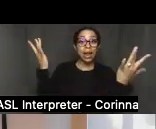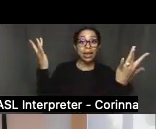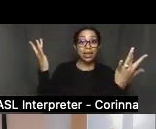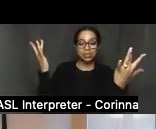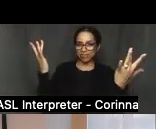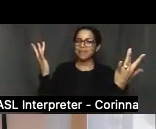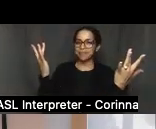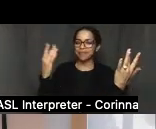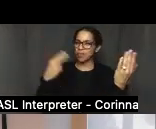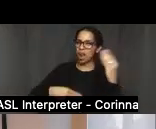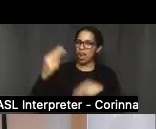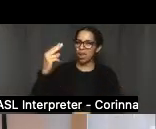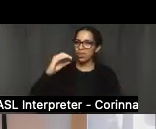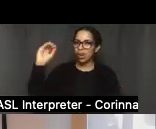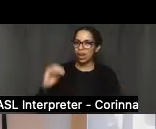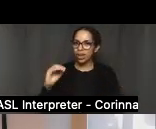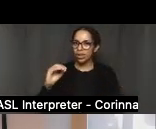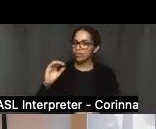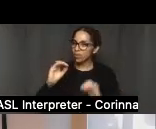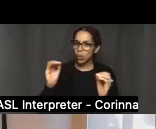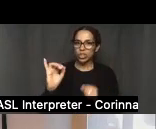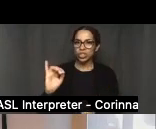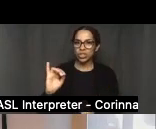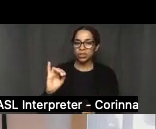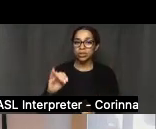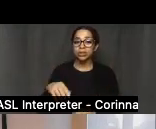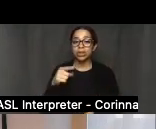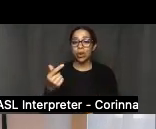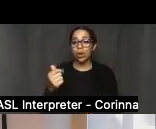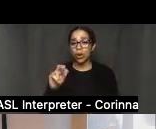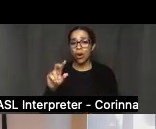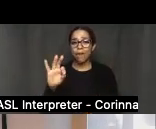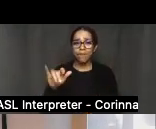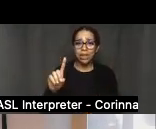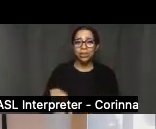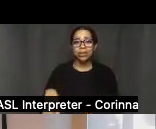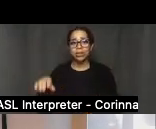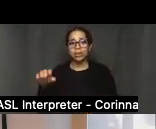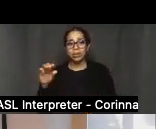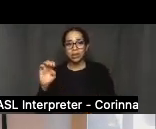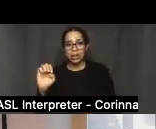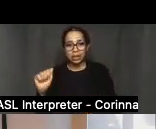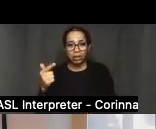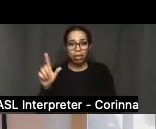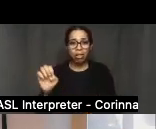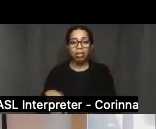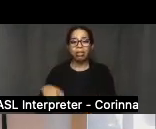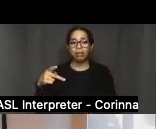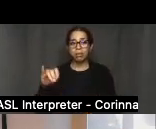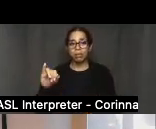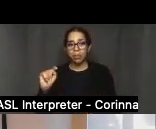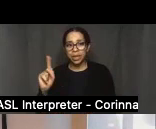uninsured. So this health statistics region, Garfield, Eagle, Pitkin, Summit, and Grand, has our highest rate